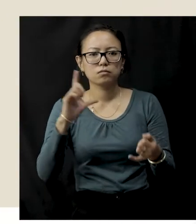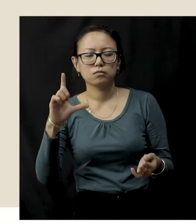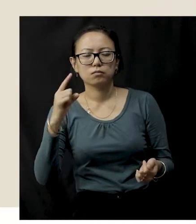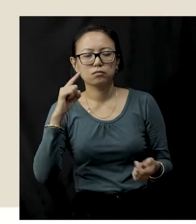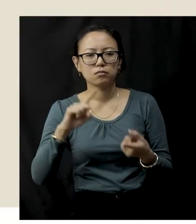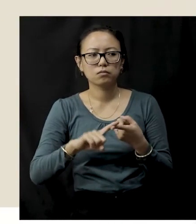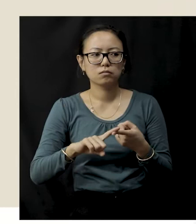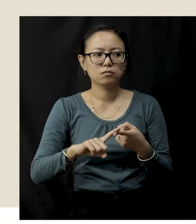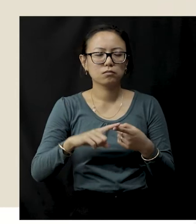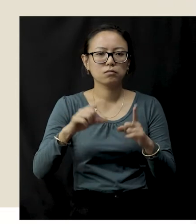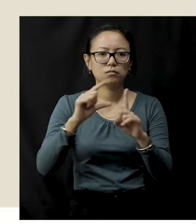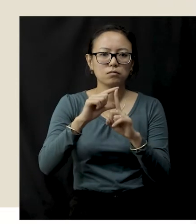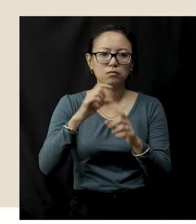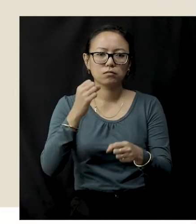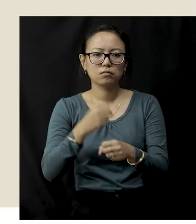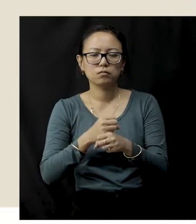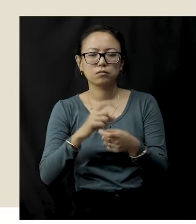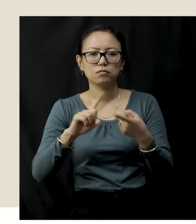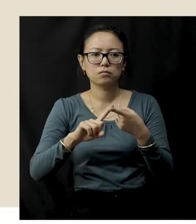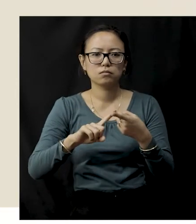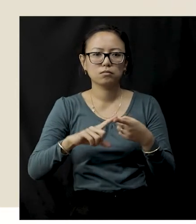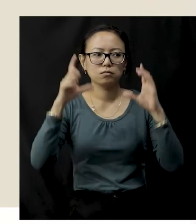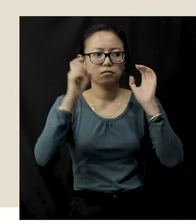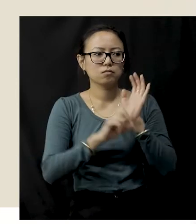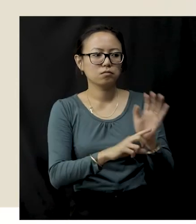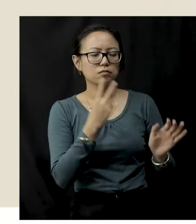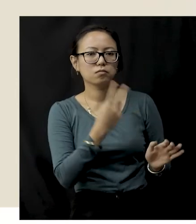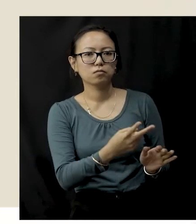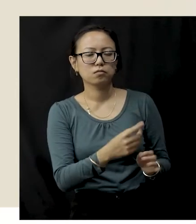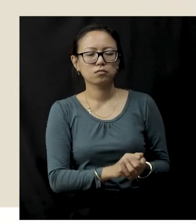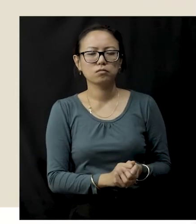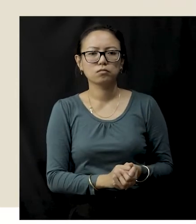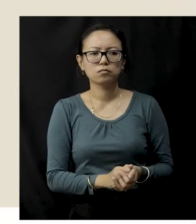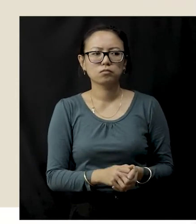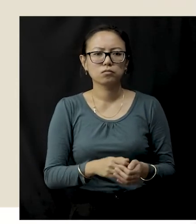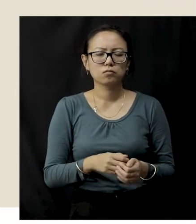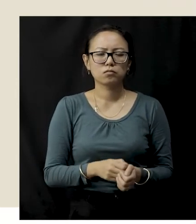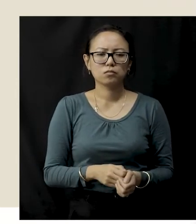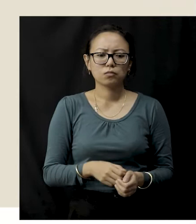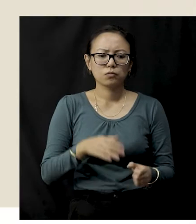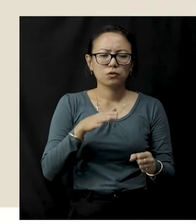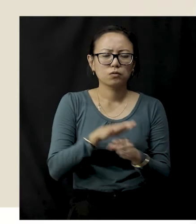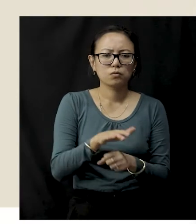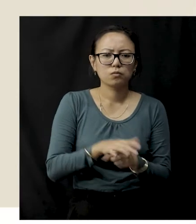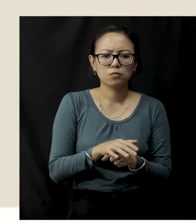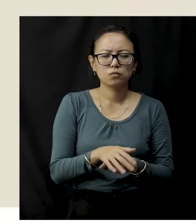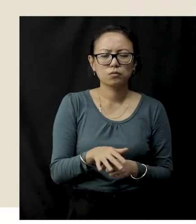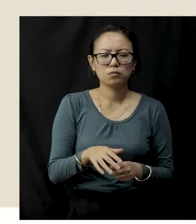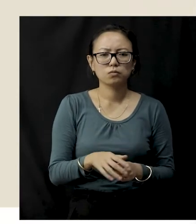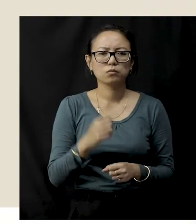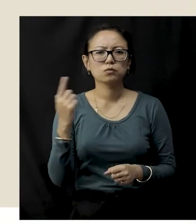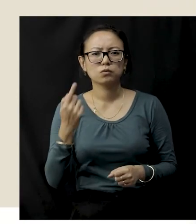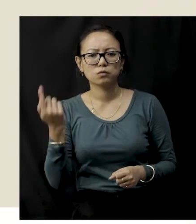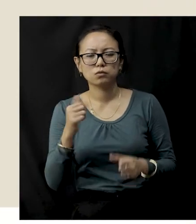you see here is a sledge. So wood not only was working on top of water, but a